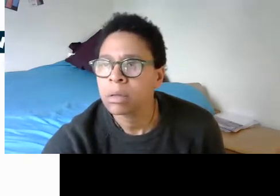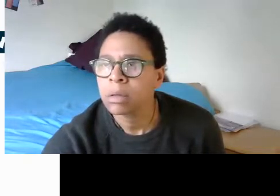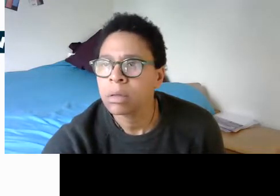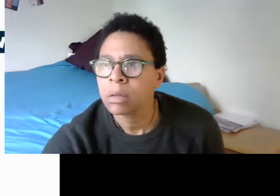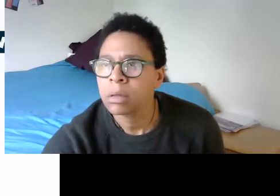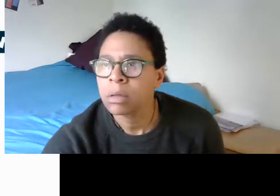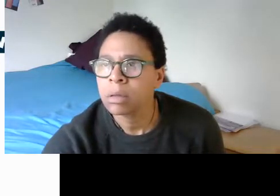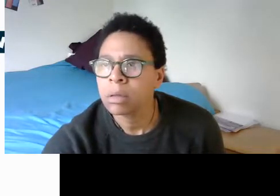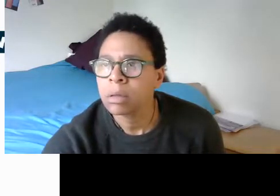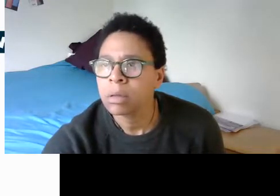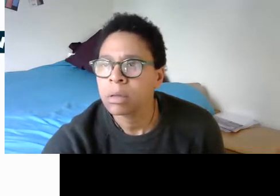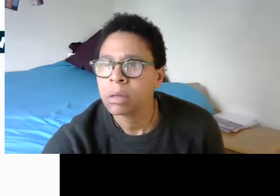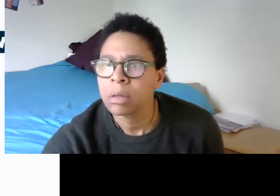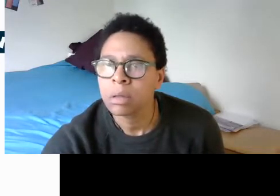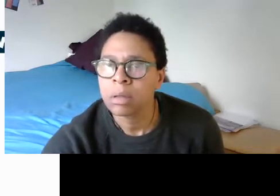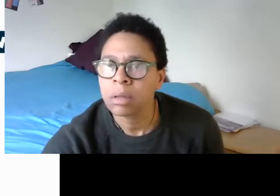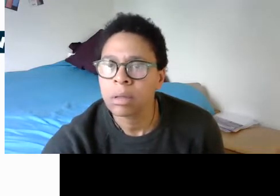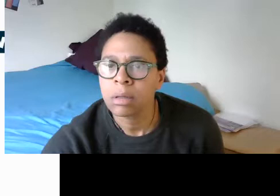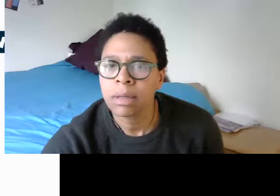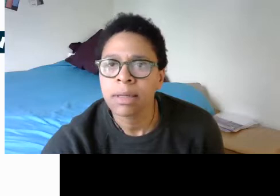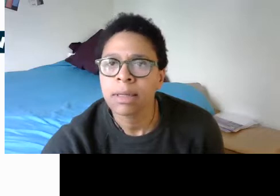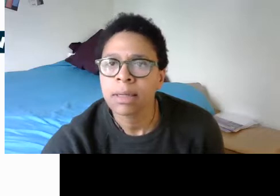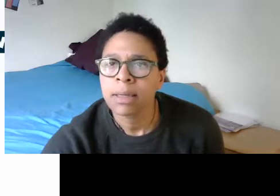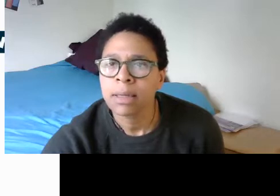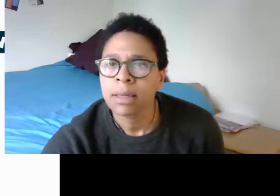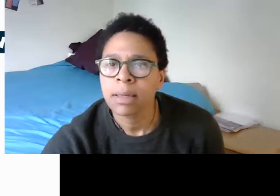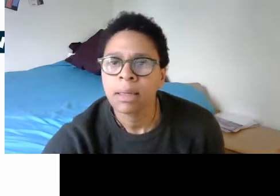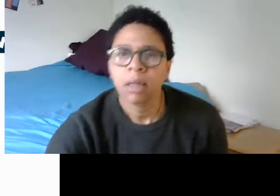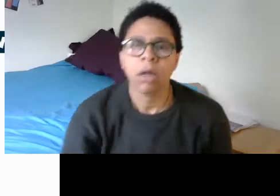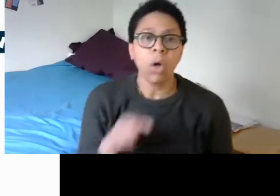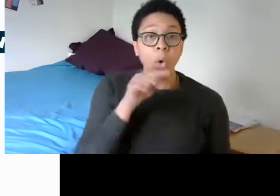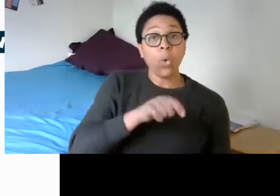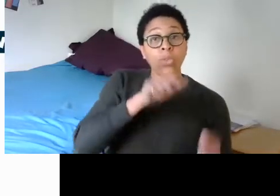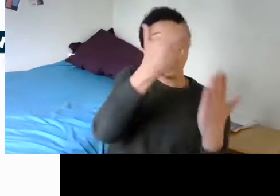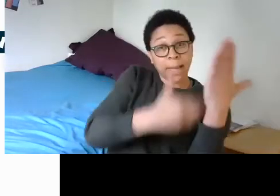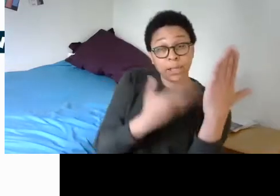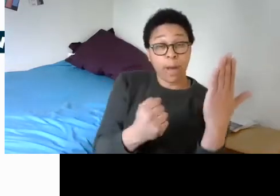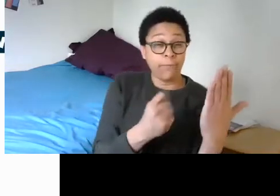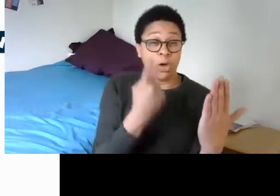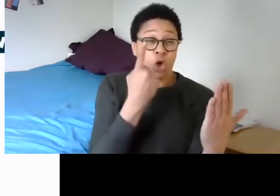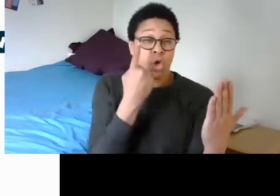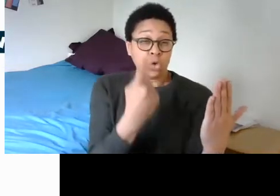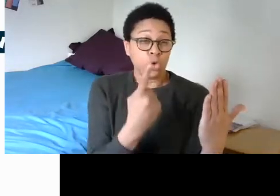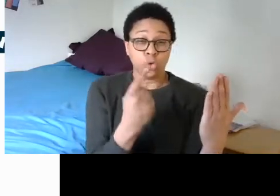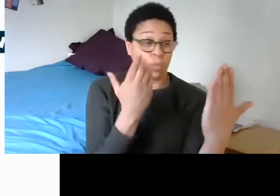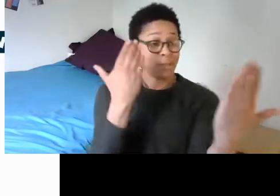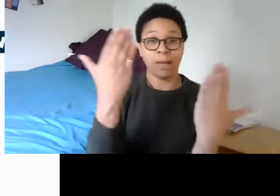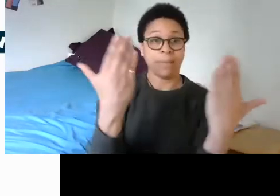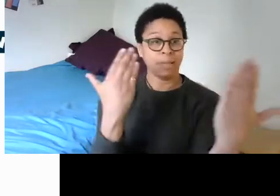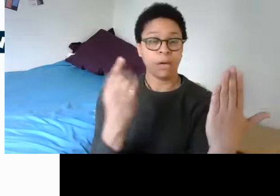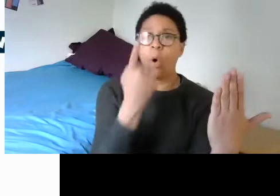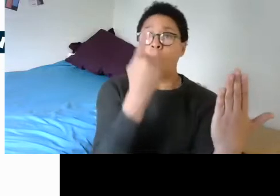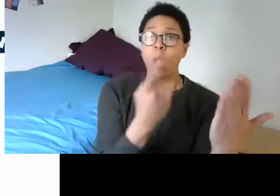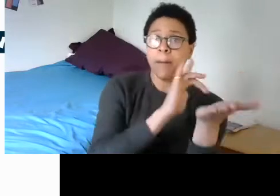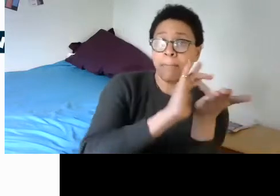On this slide, we have another 2 pages to compare side by side. Once again, on the left, we have a page from De Omnibus Mundi